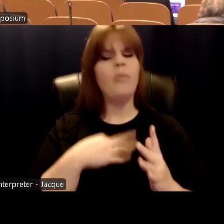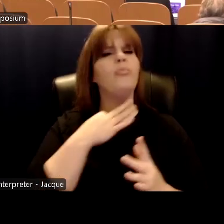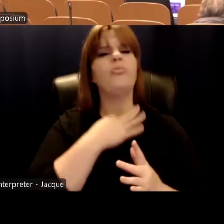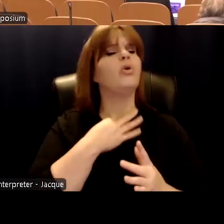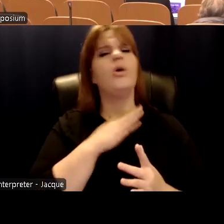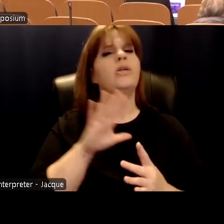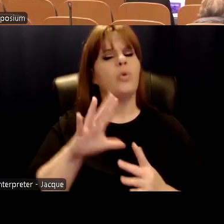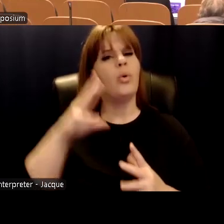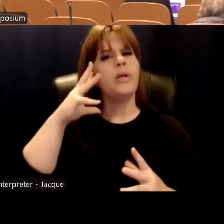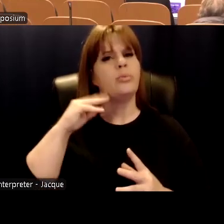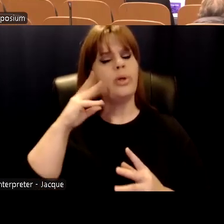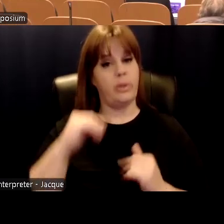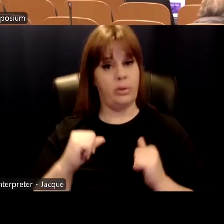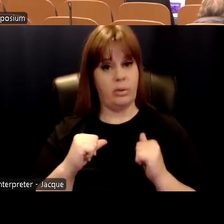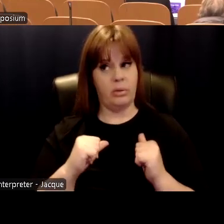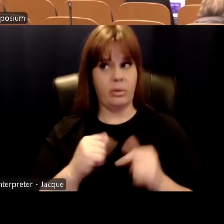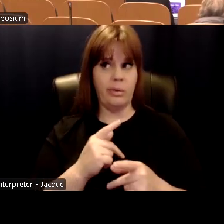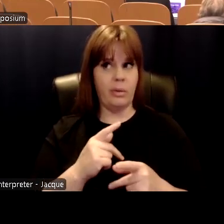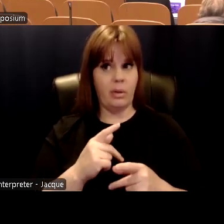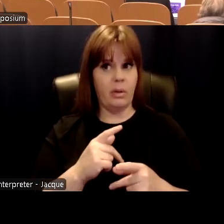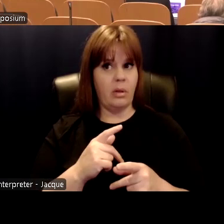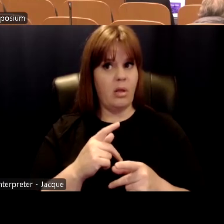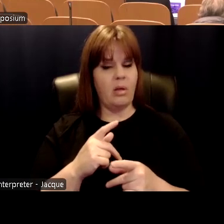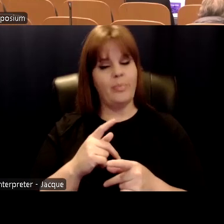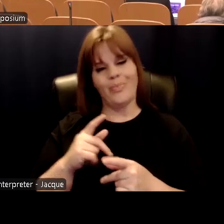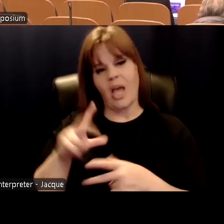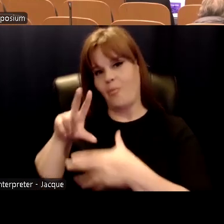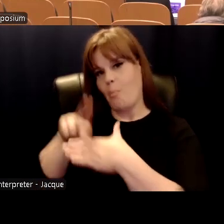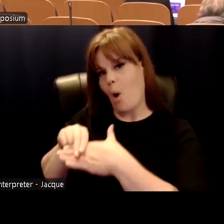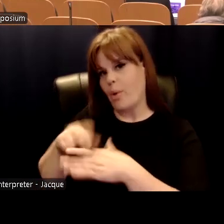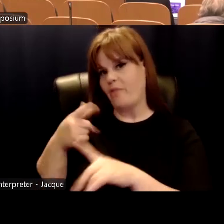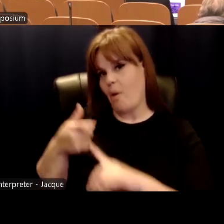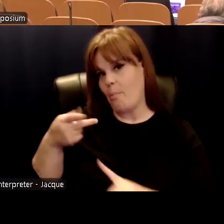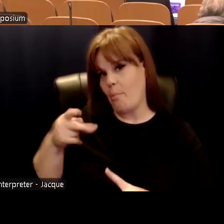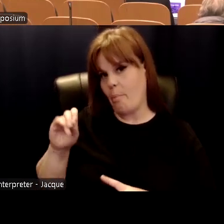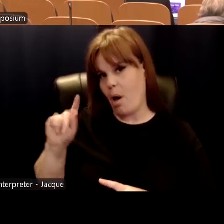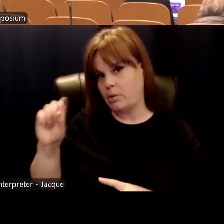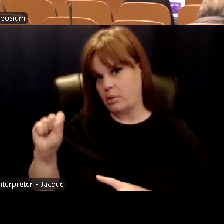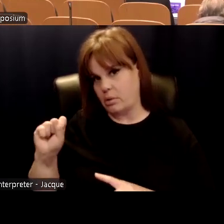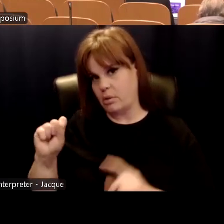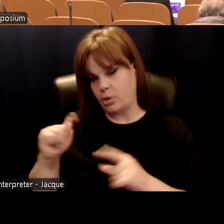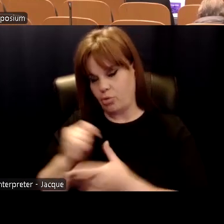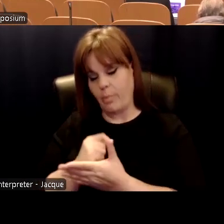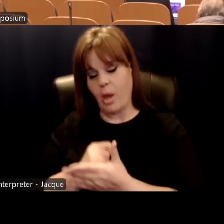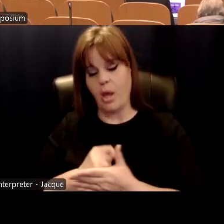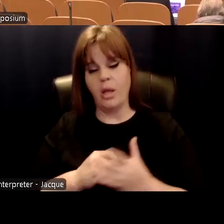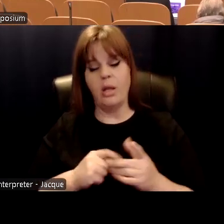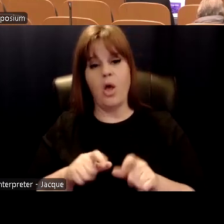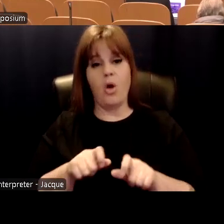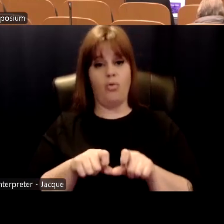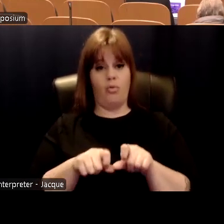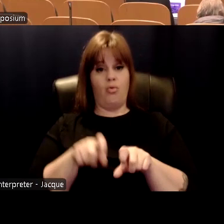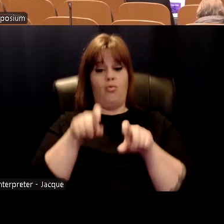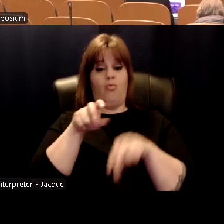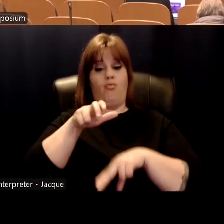been, kind of borrowing a page from POTS treatment, but recumbent versus, upright exercise, like somebody who can't walk